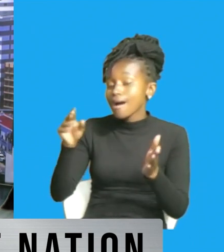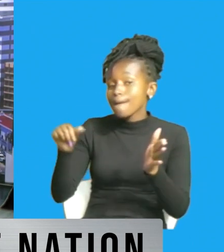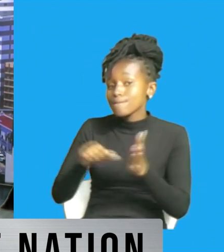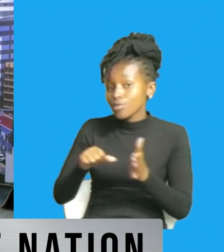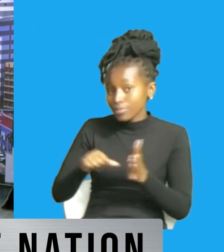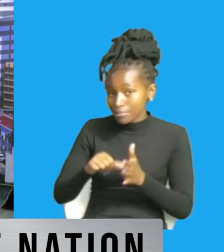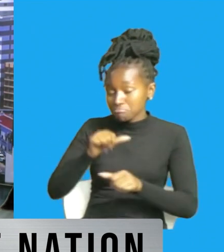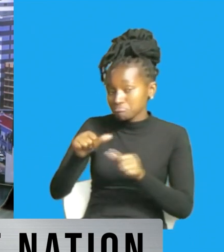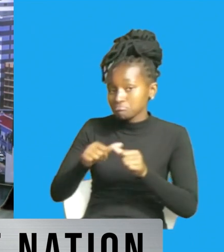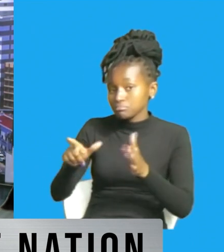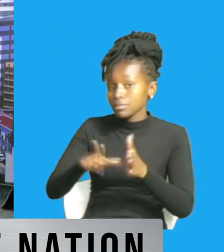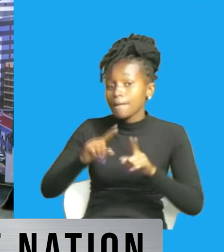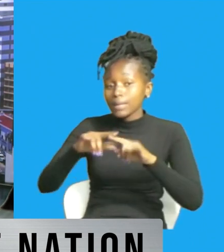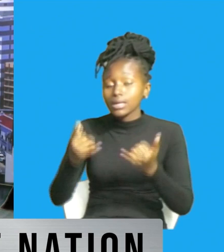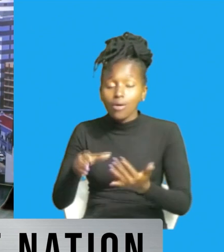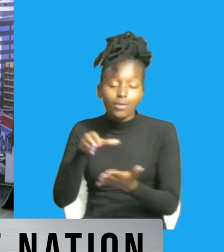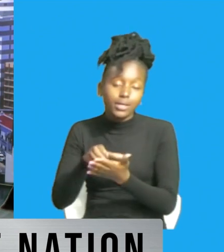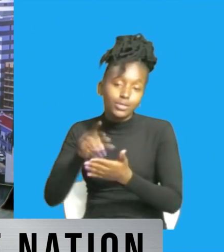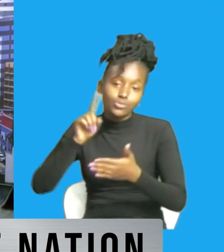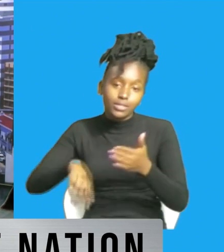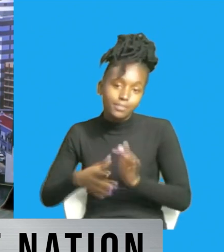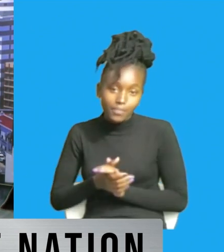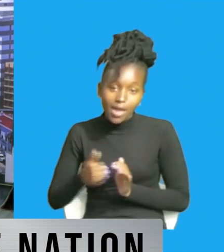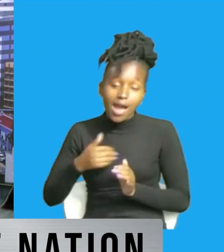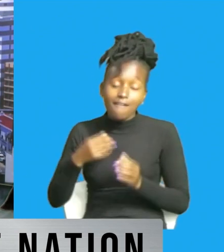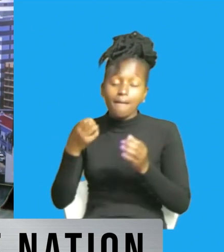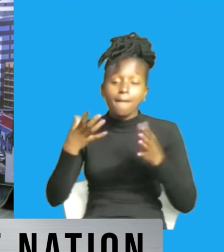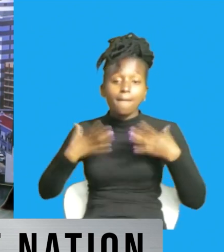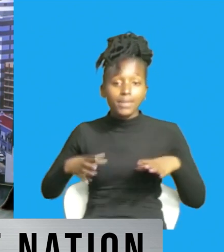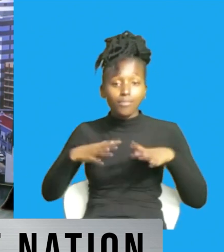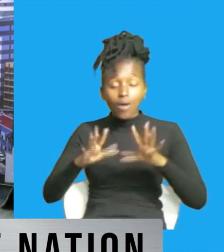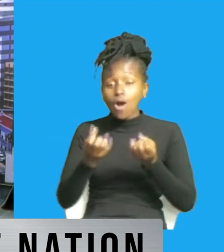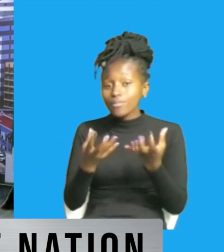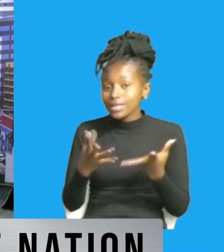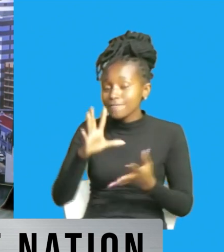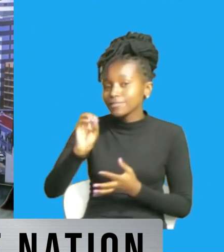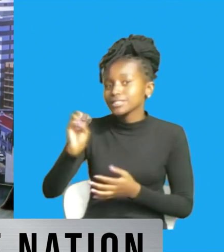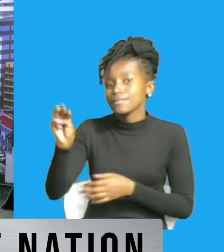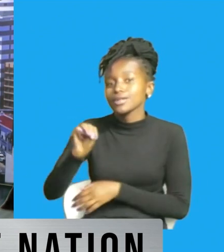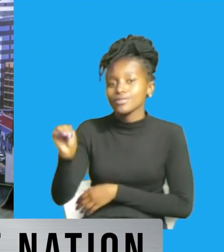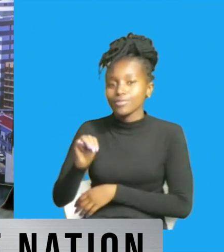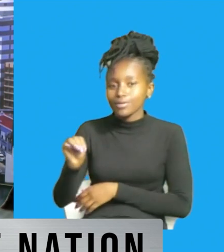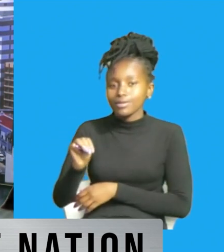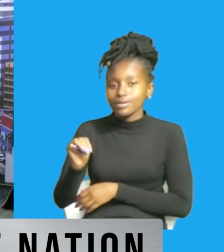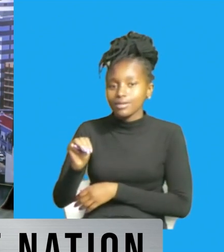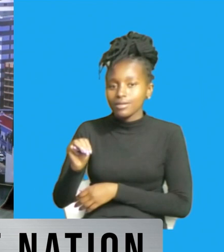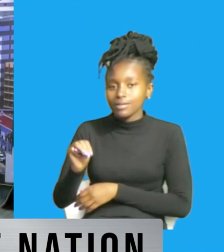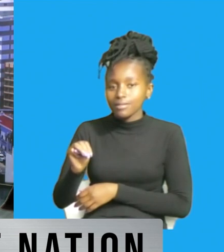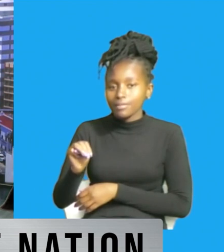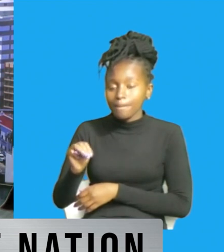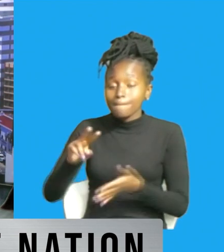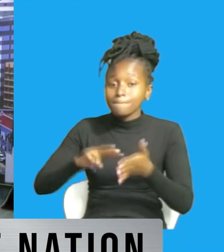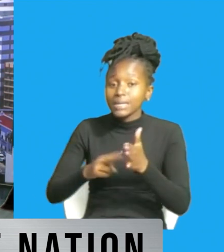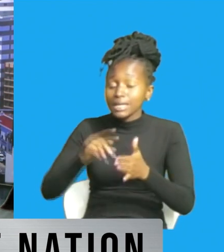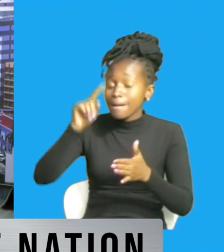to start with the fact that we have a population of 50 million, Jonah, and we need to bring this population to get involved in